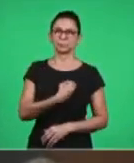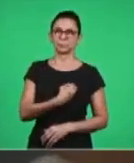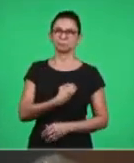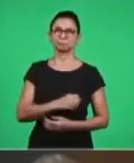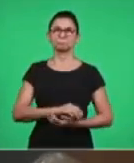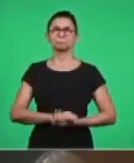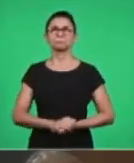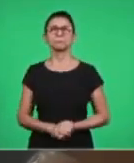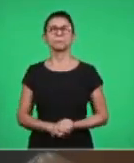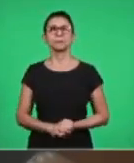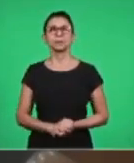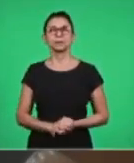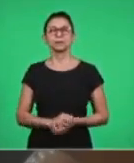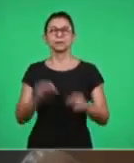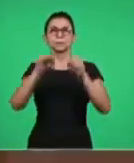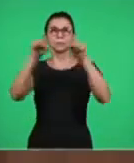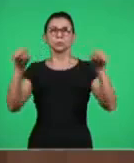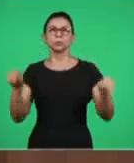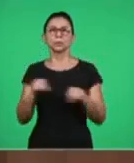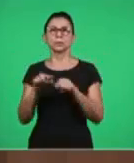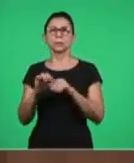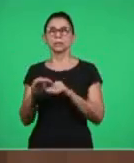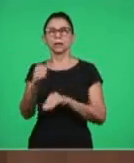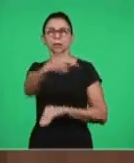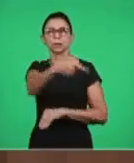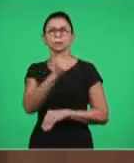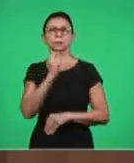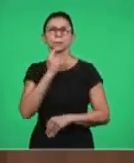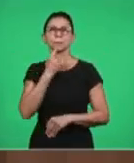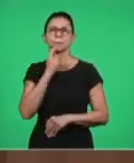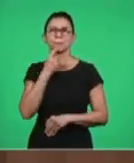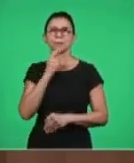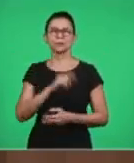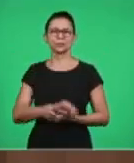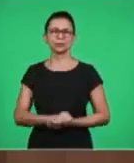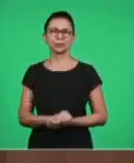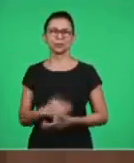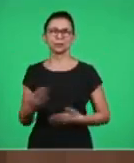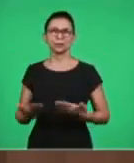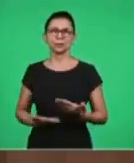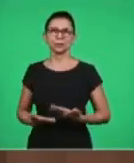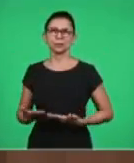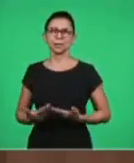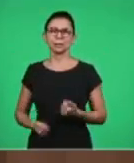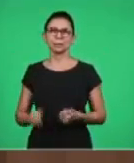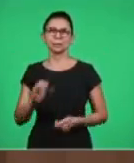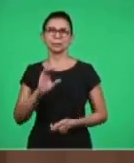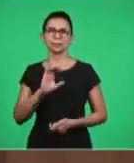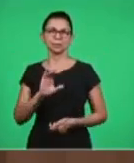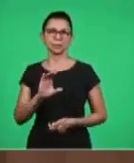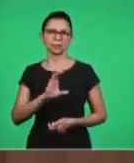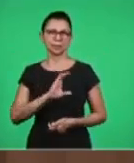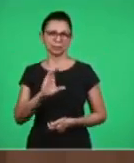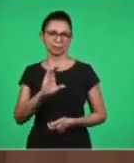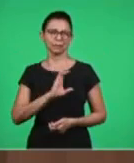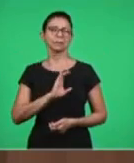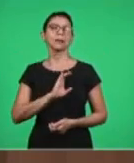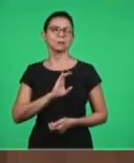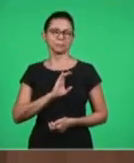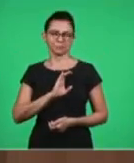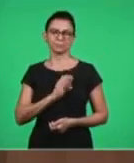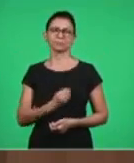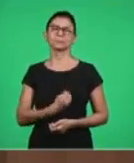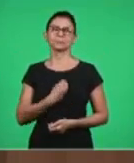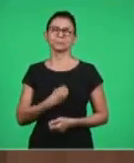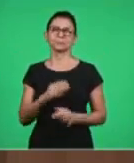us and joining Rome. We have the presence of our brethren from the room of Winnipeg in Canada. They